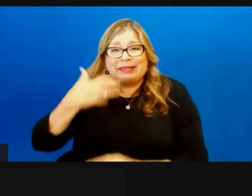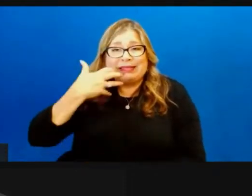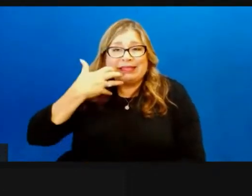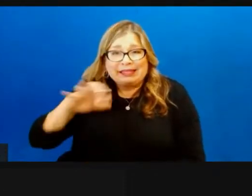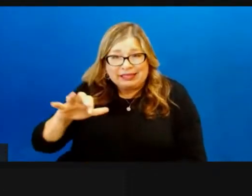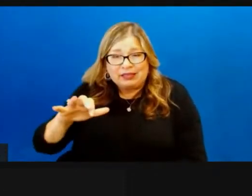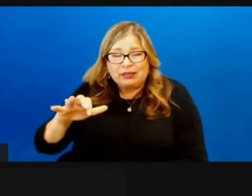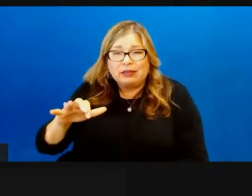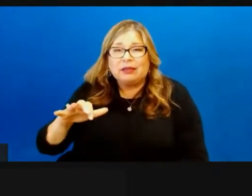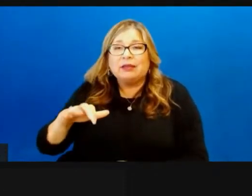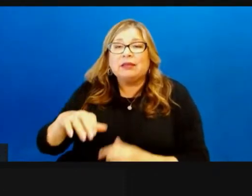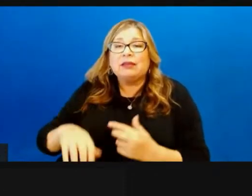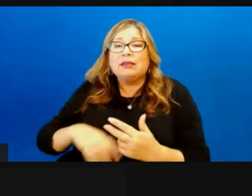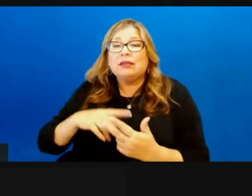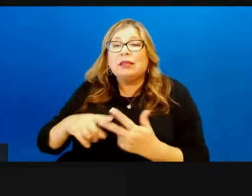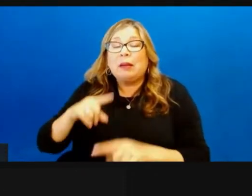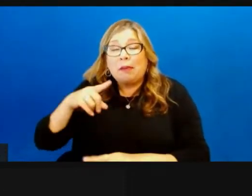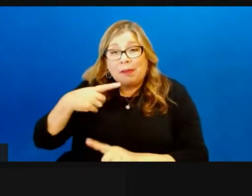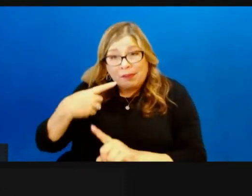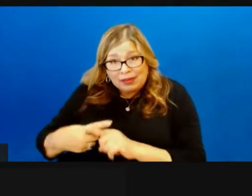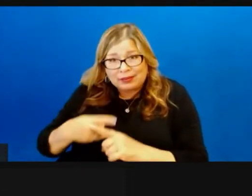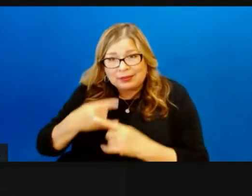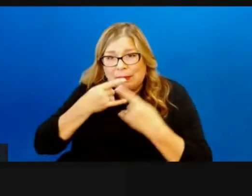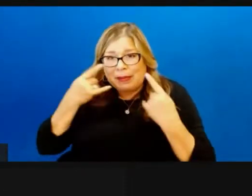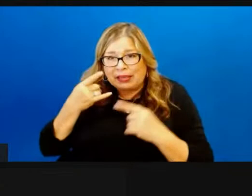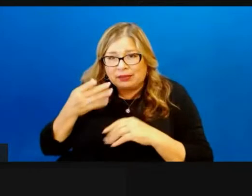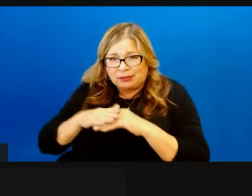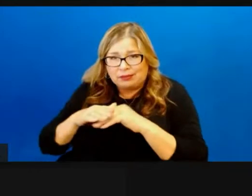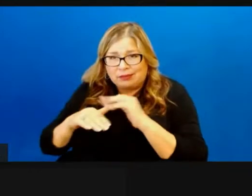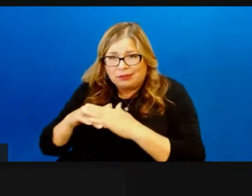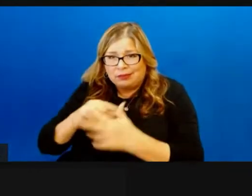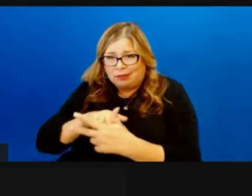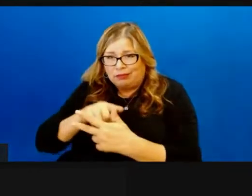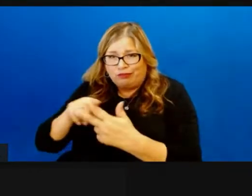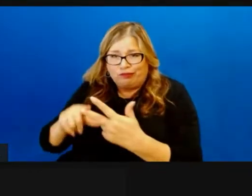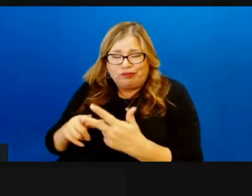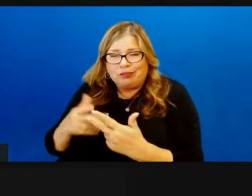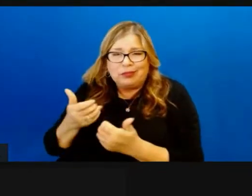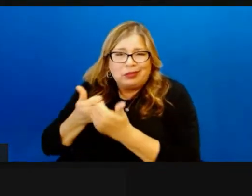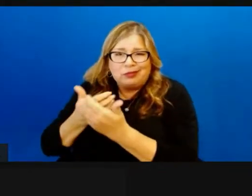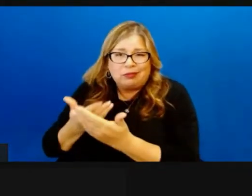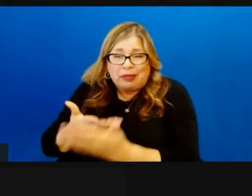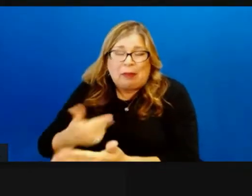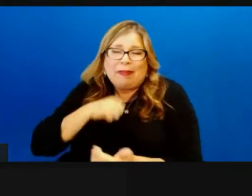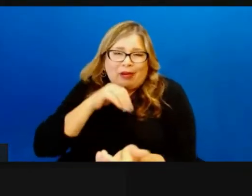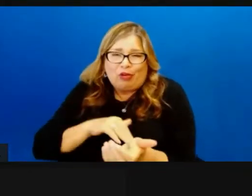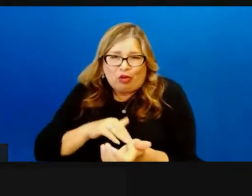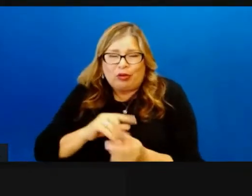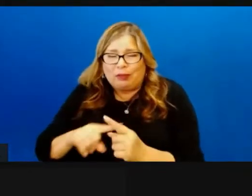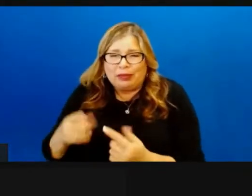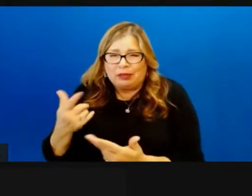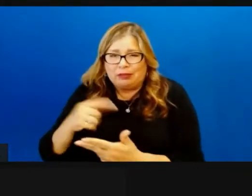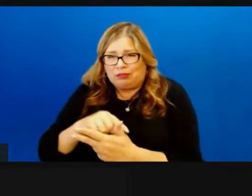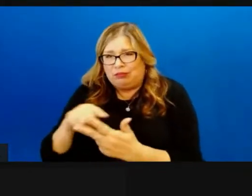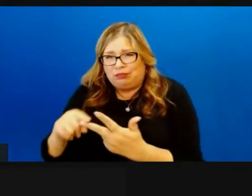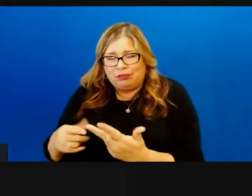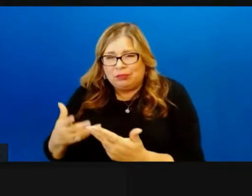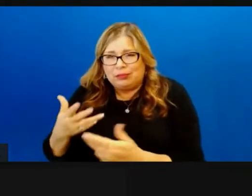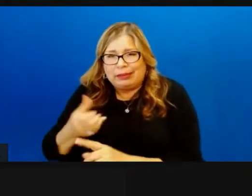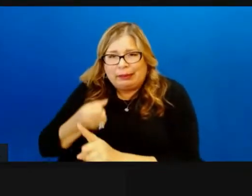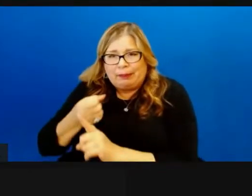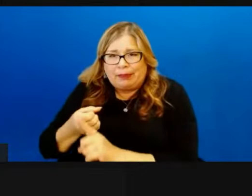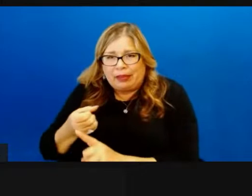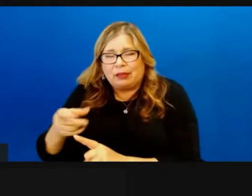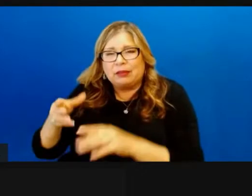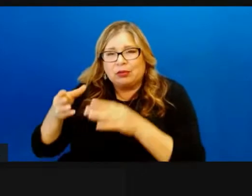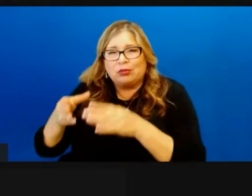the situation, apparently. I'm not a doctor. But why can't you, and I'm appealing to your pediatrician side